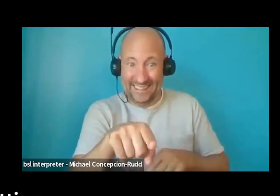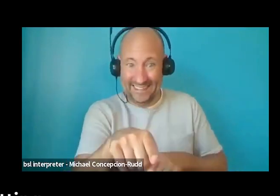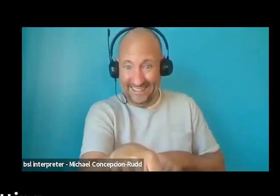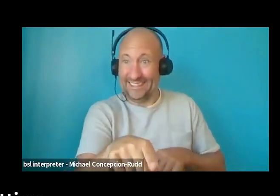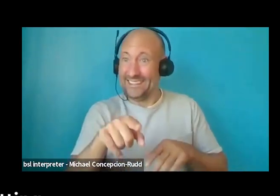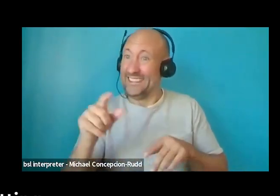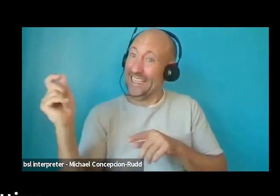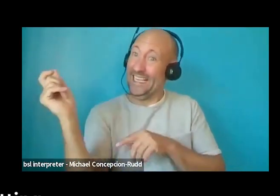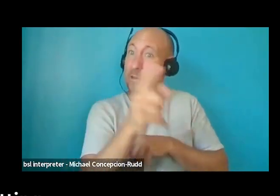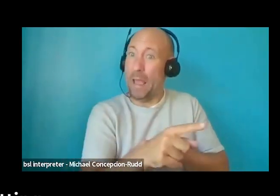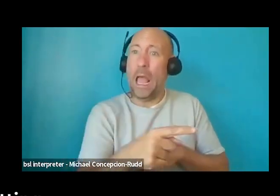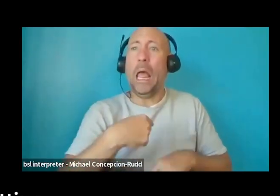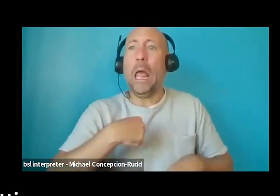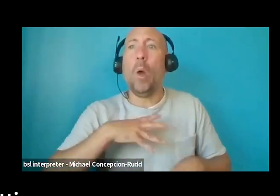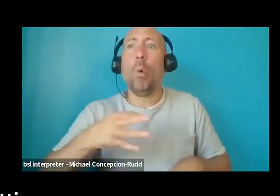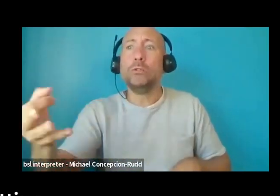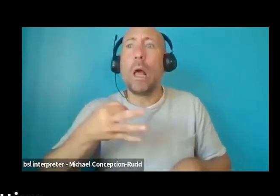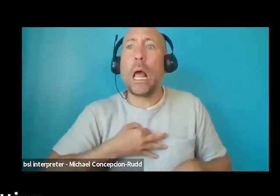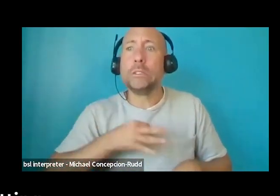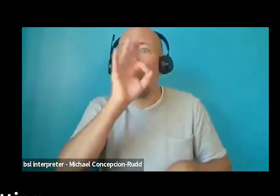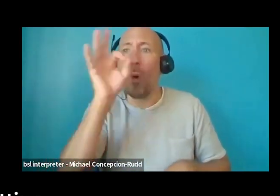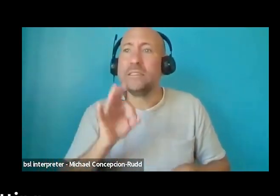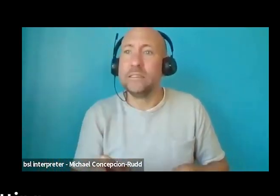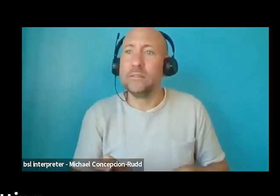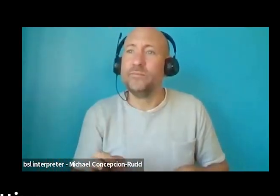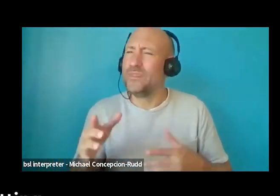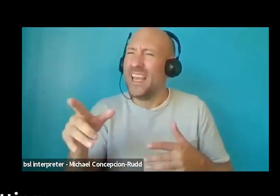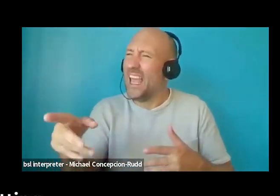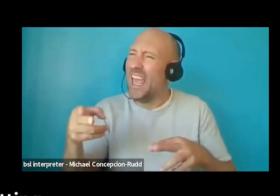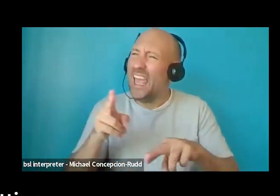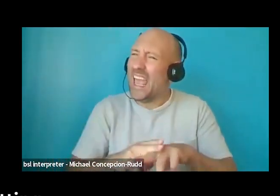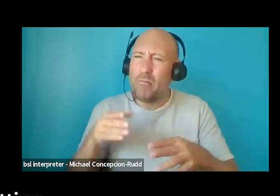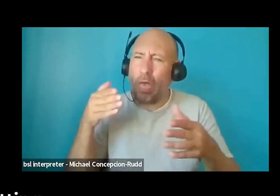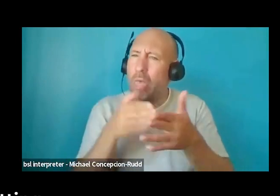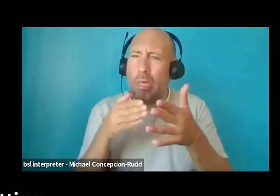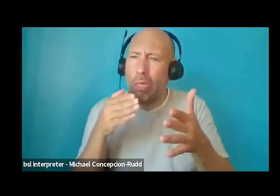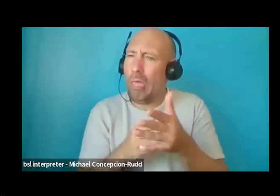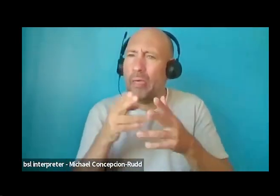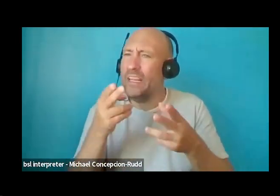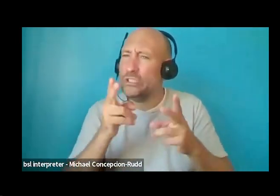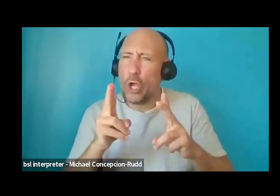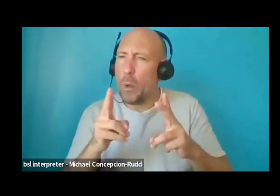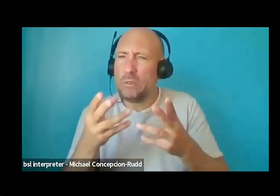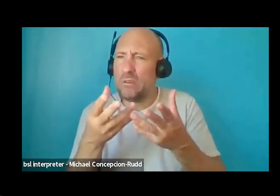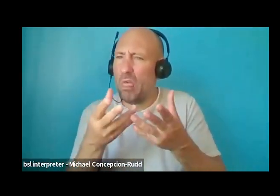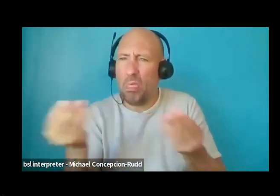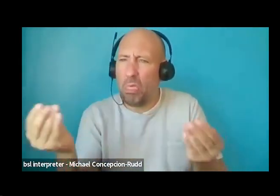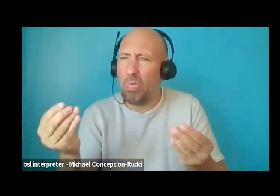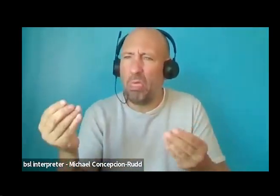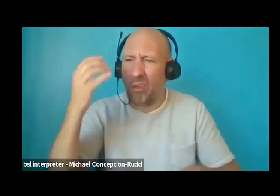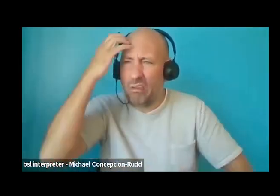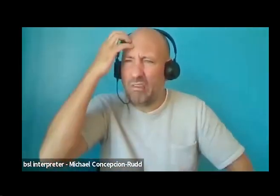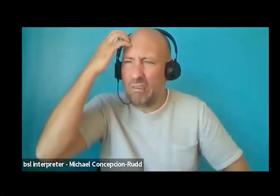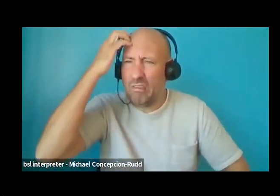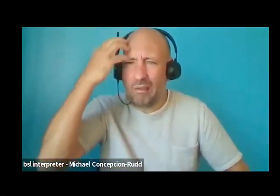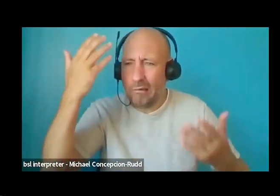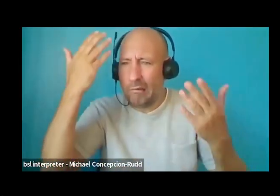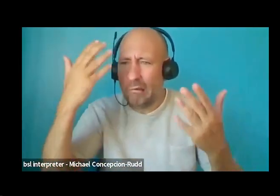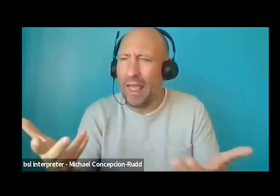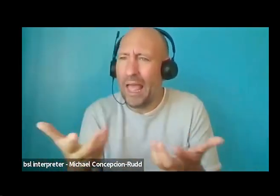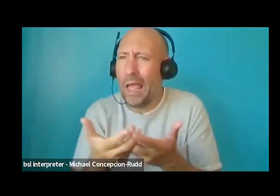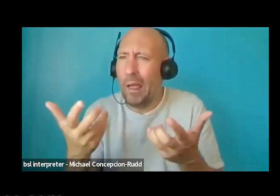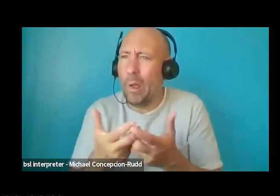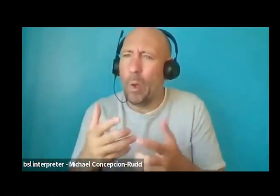And if you have any other difficulties setting up the interpretation or translation tools, please send Monique a message via the